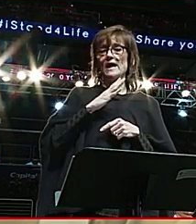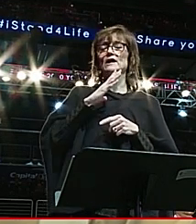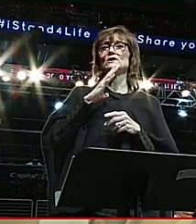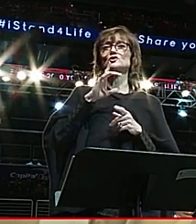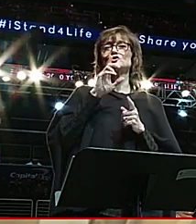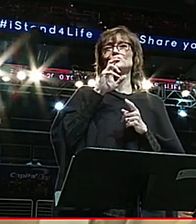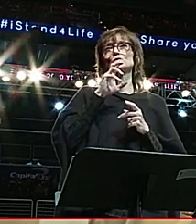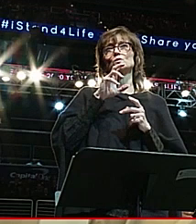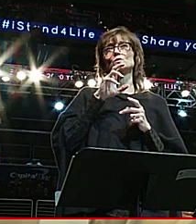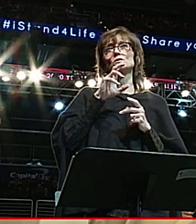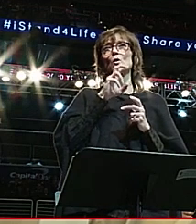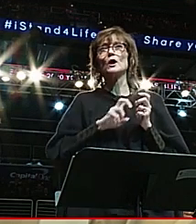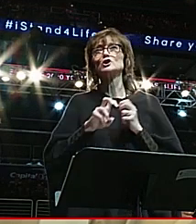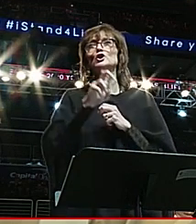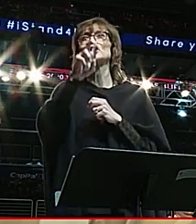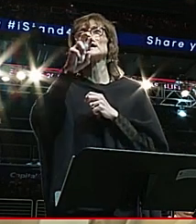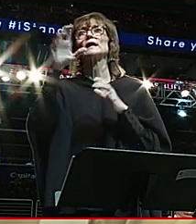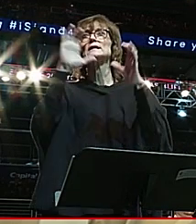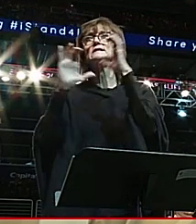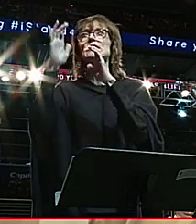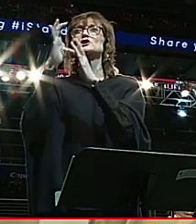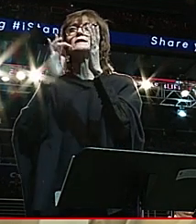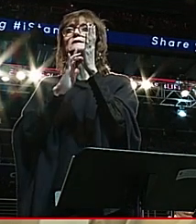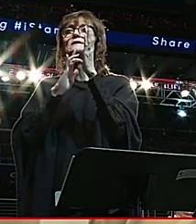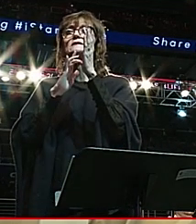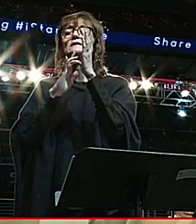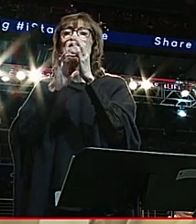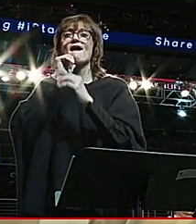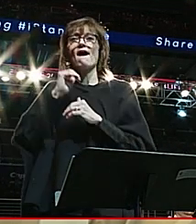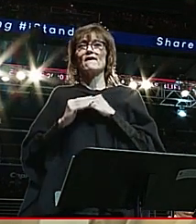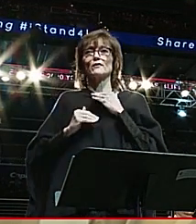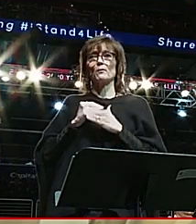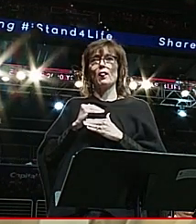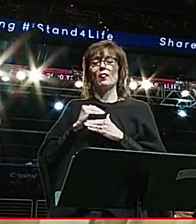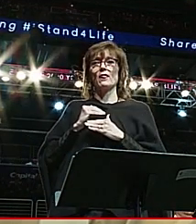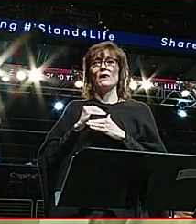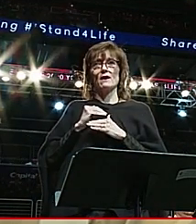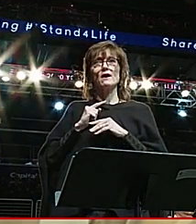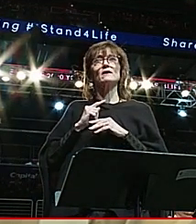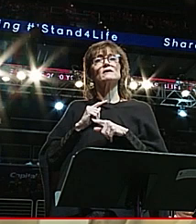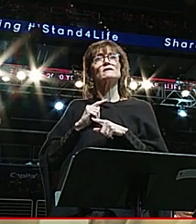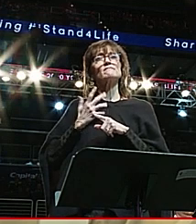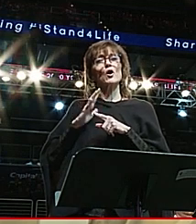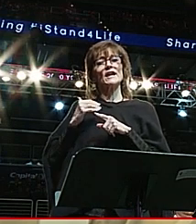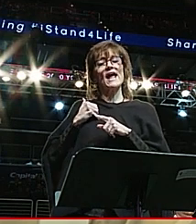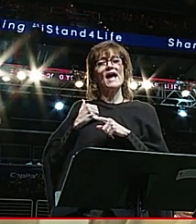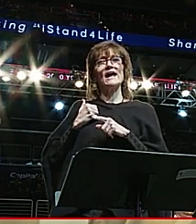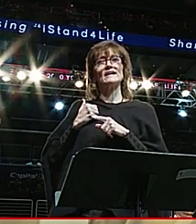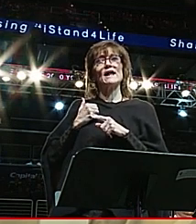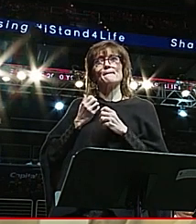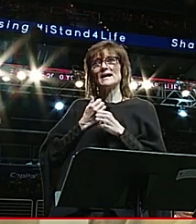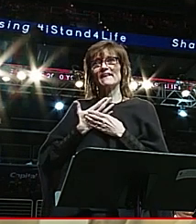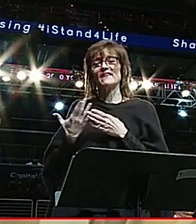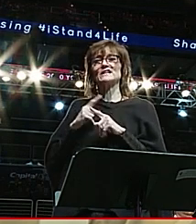takes him out of his comfort. We learn that he had many possessions, and yet he was restless. And